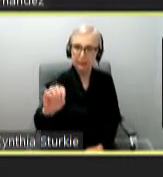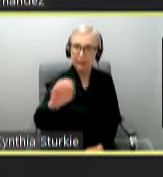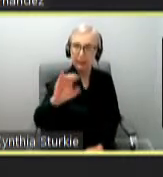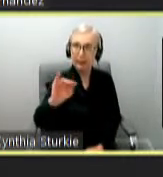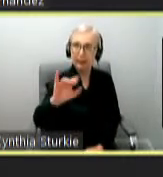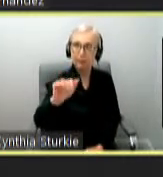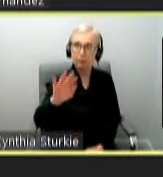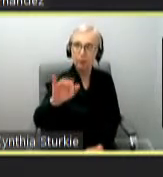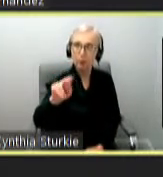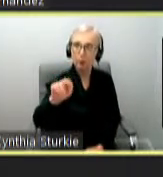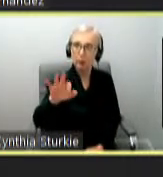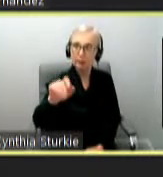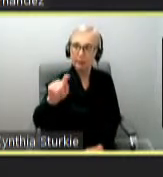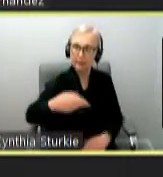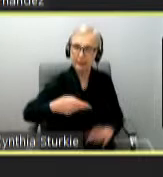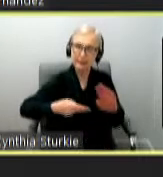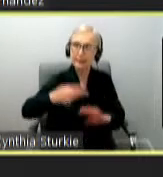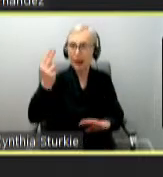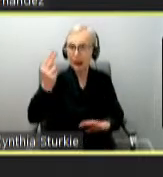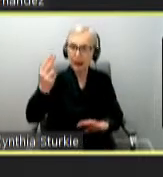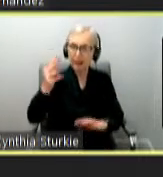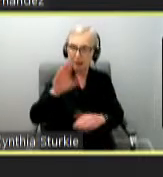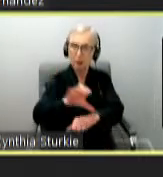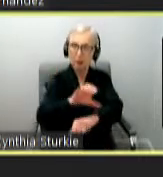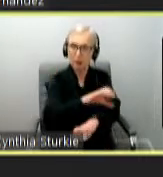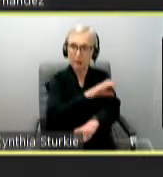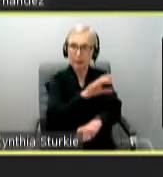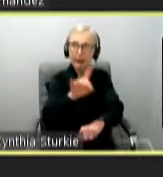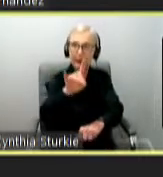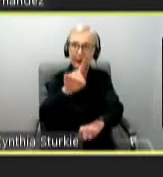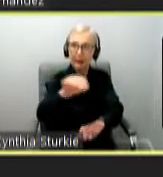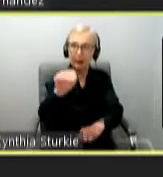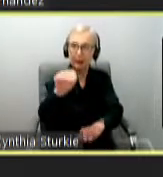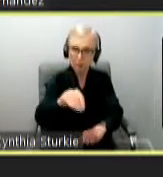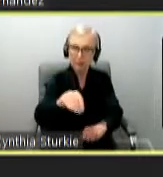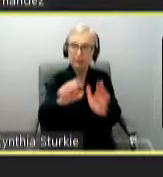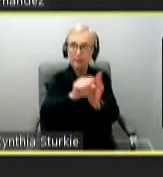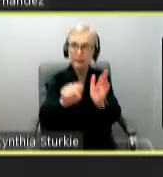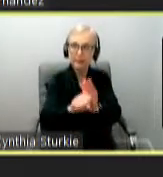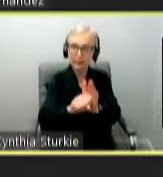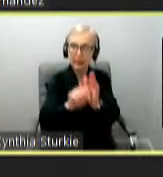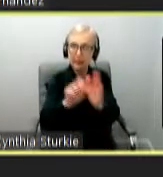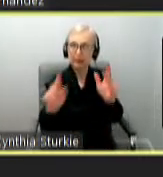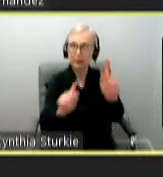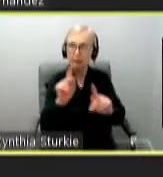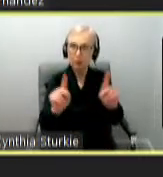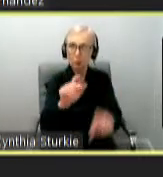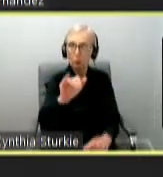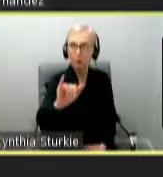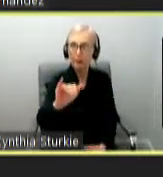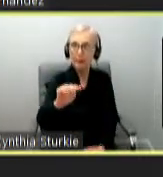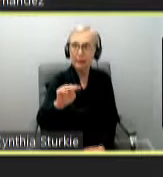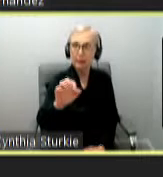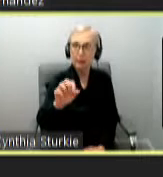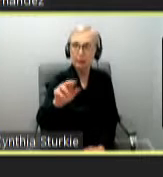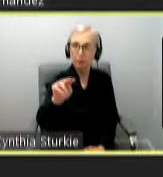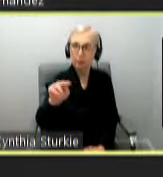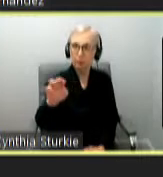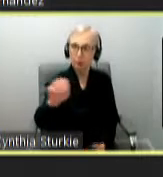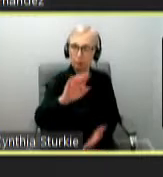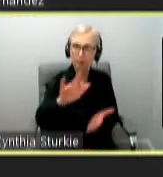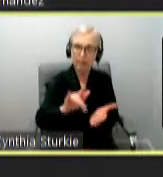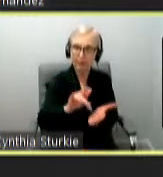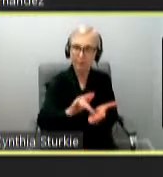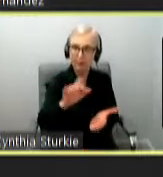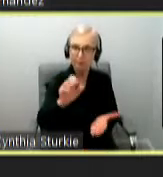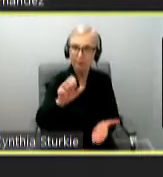high and rising in Colorado. The modeling estimates that 80% of the state's population will be immune to Omicron by